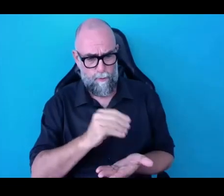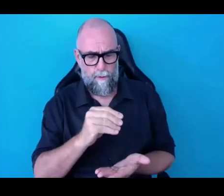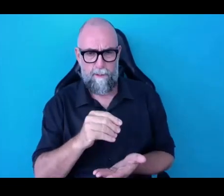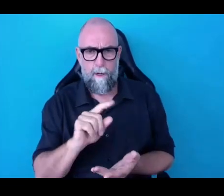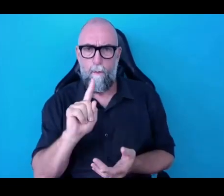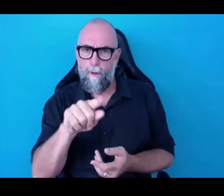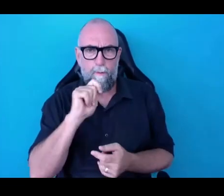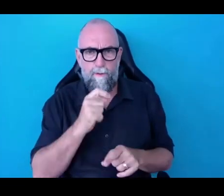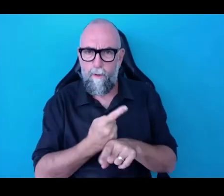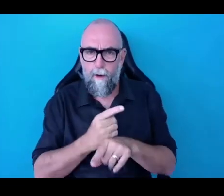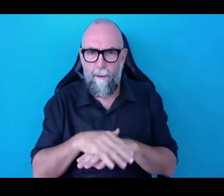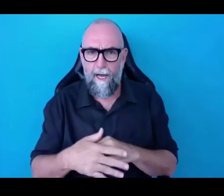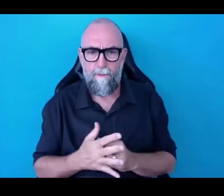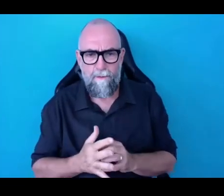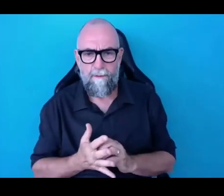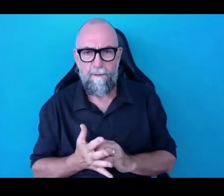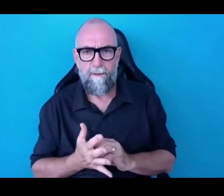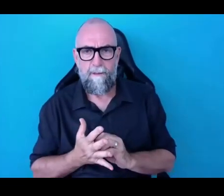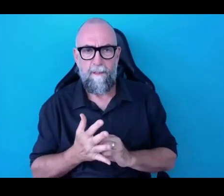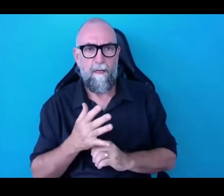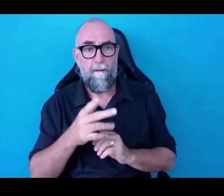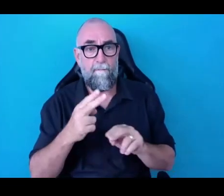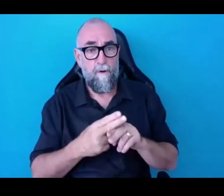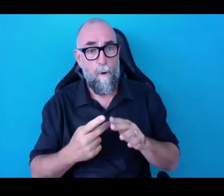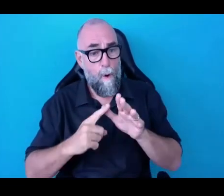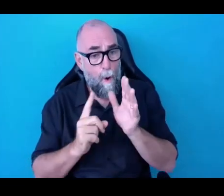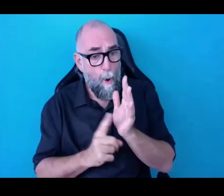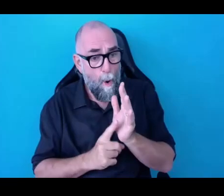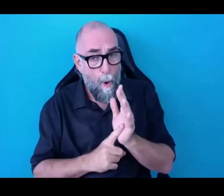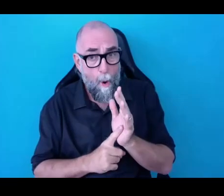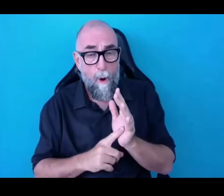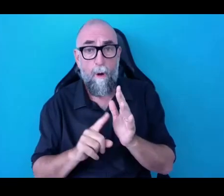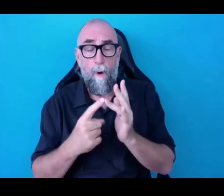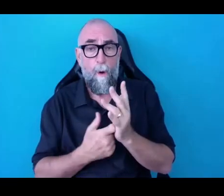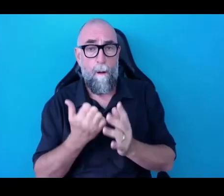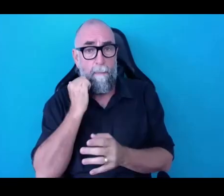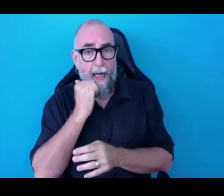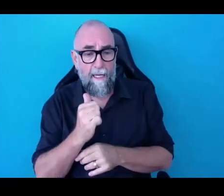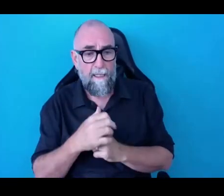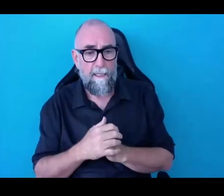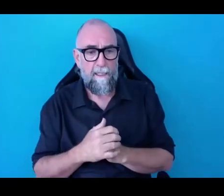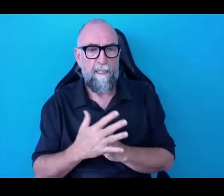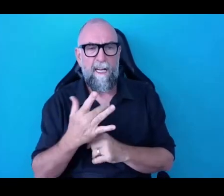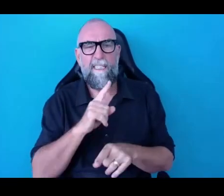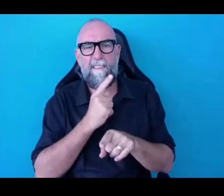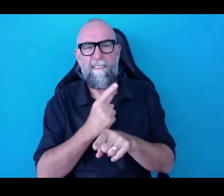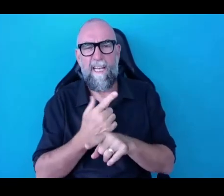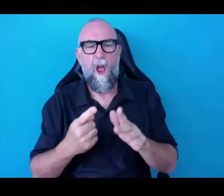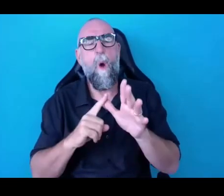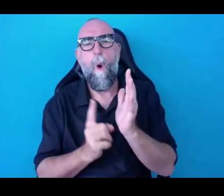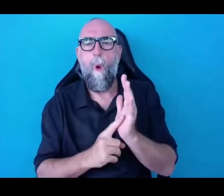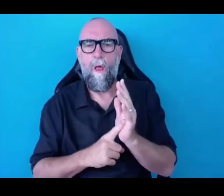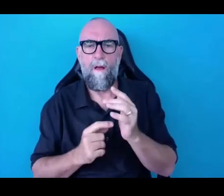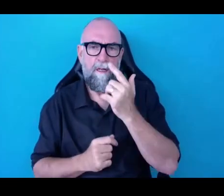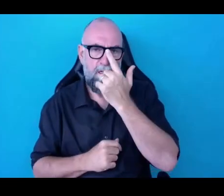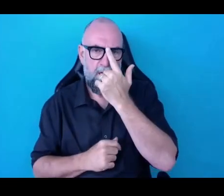I'm assuming, is this for all students or Black students, or advice for students? I'll say for all students. What my involvement